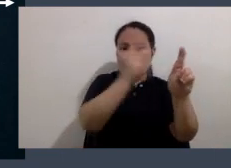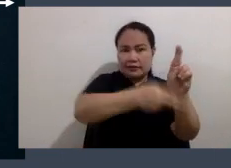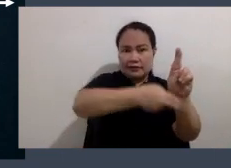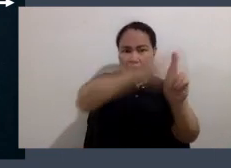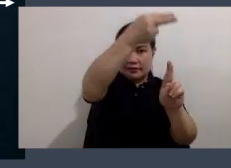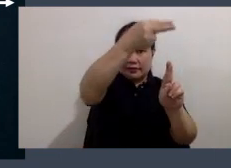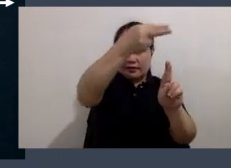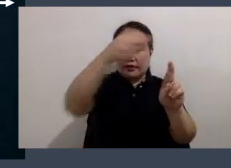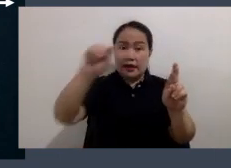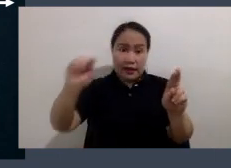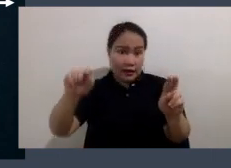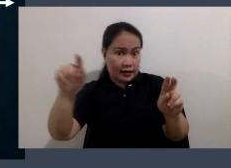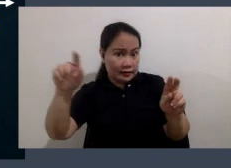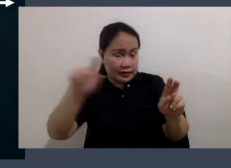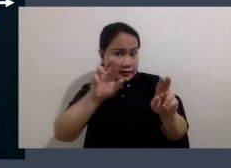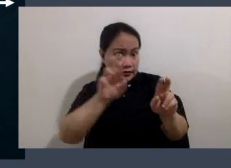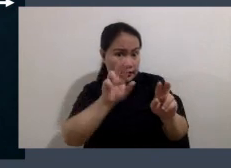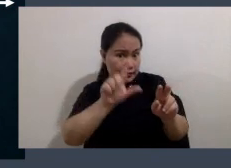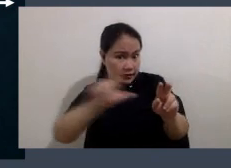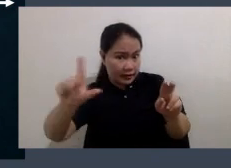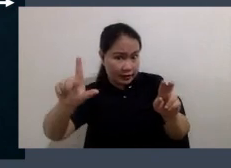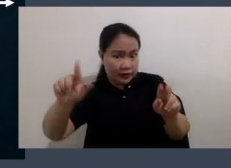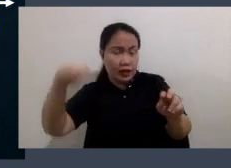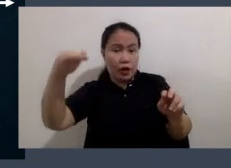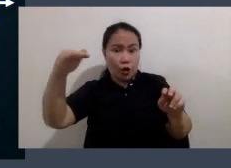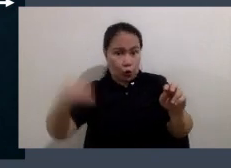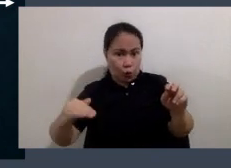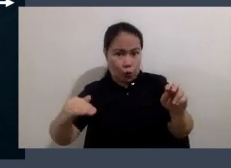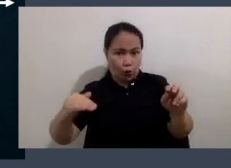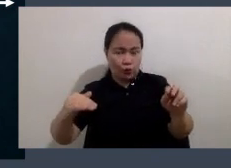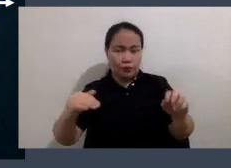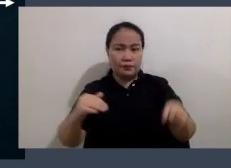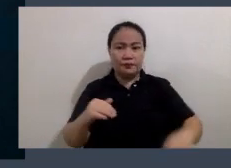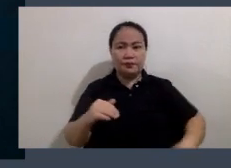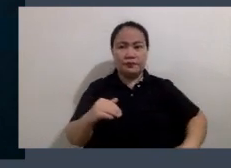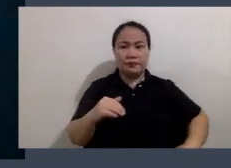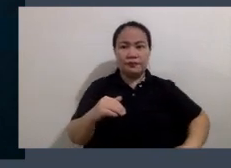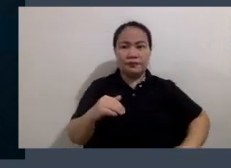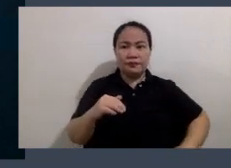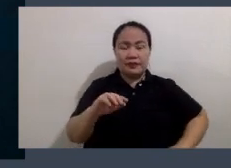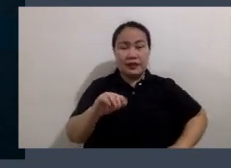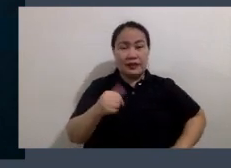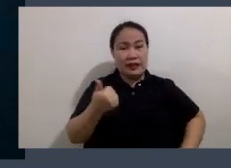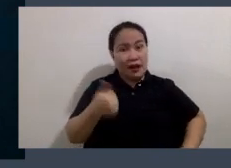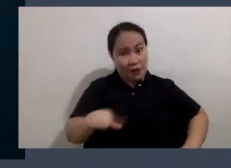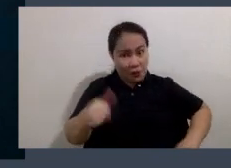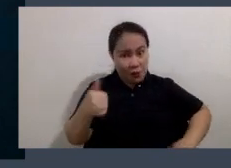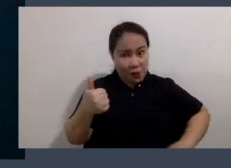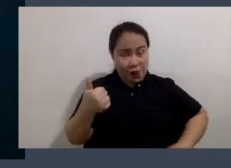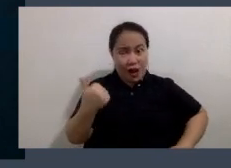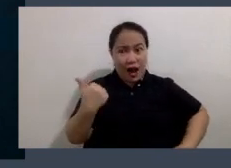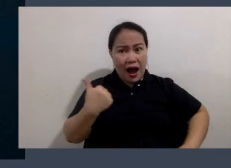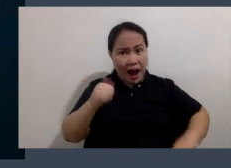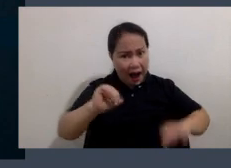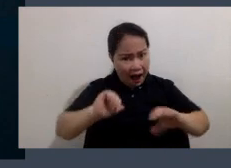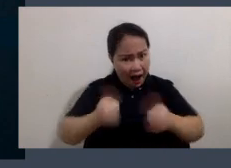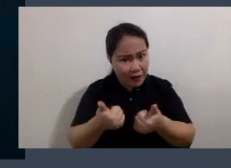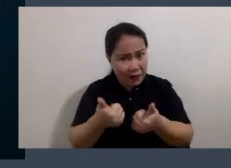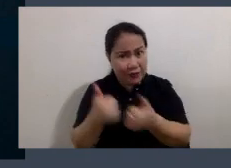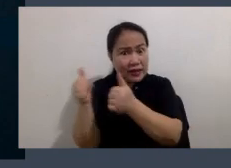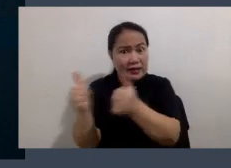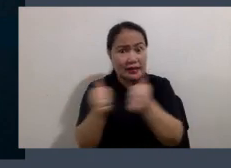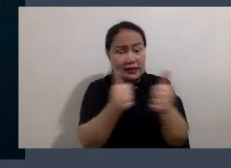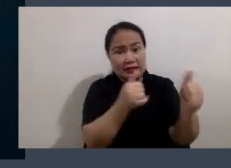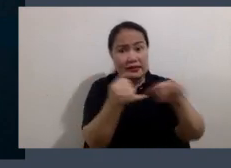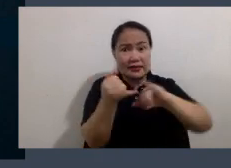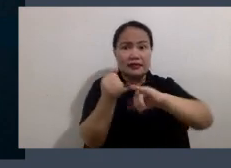Kung ano yung nasa kaliwa, siya ang mas mababa. Now, how are we going to arrange